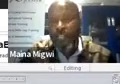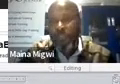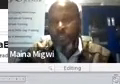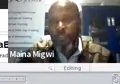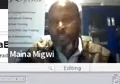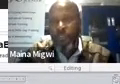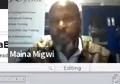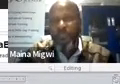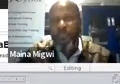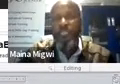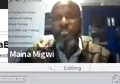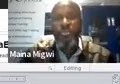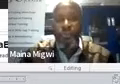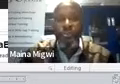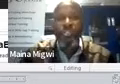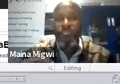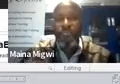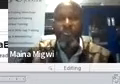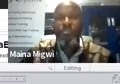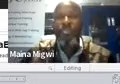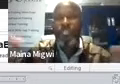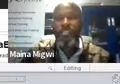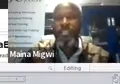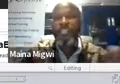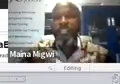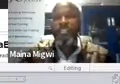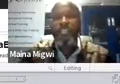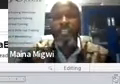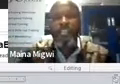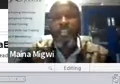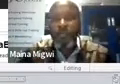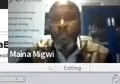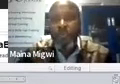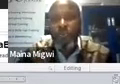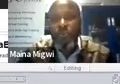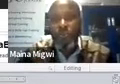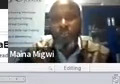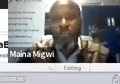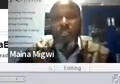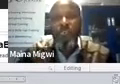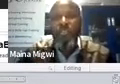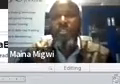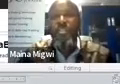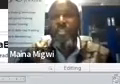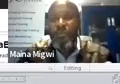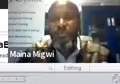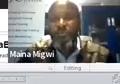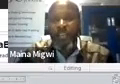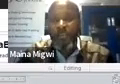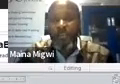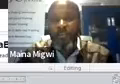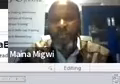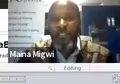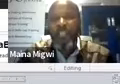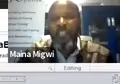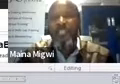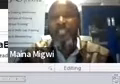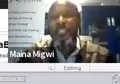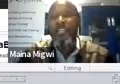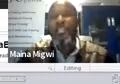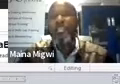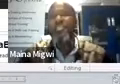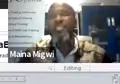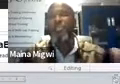to a higher court, and so on and so forth until they reach the apex court, which then may be final.